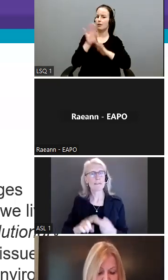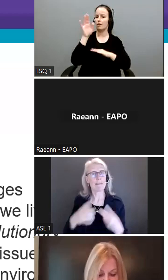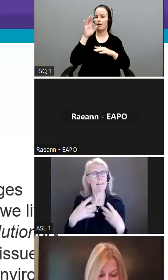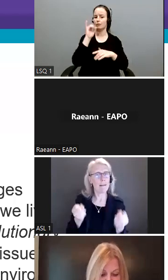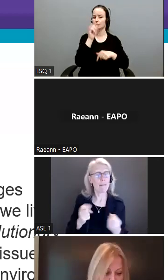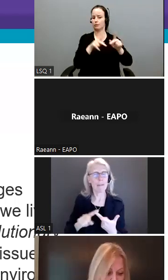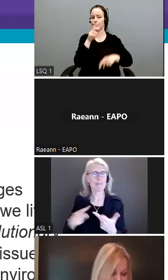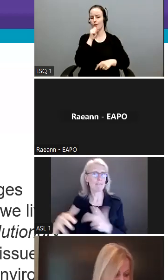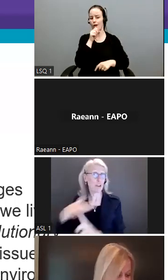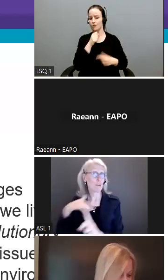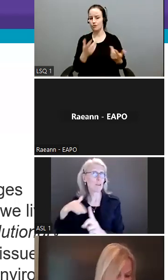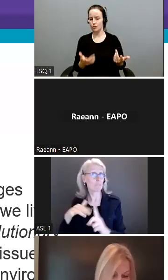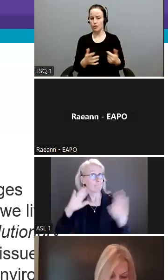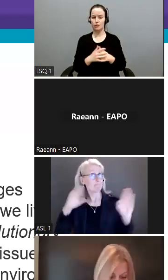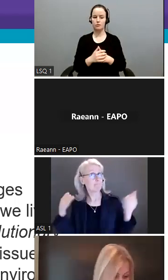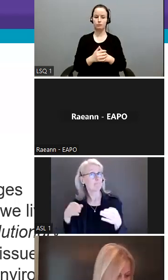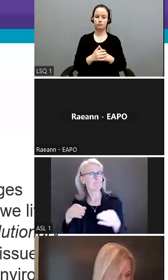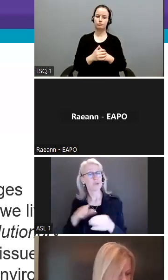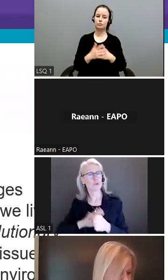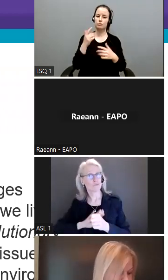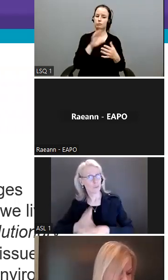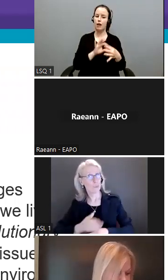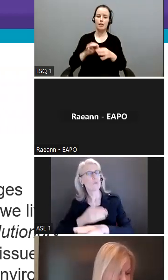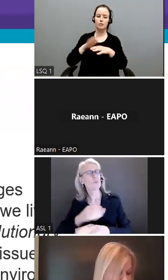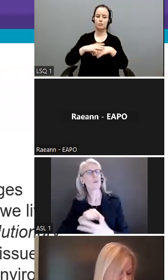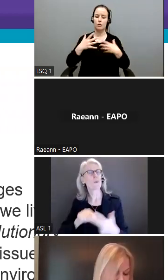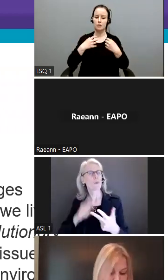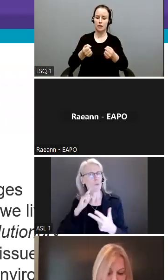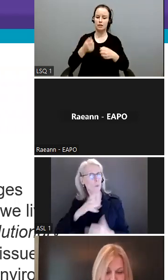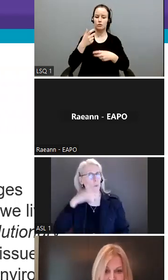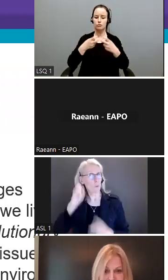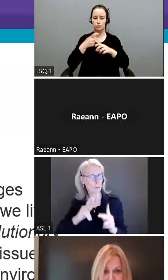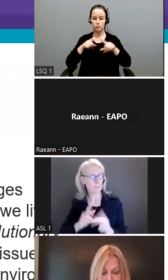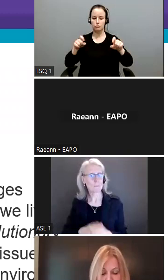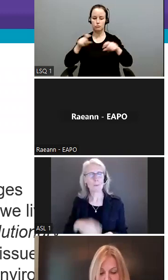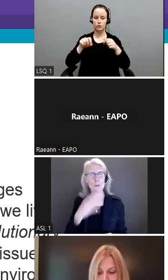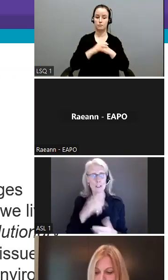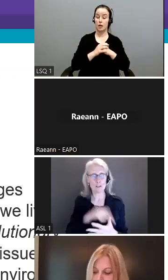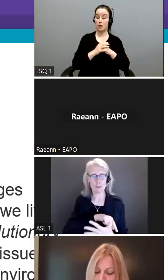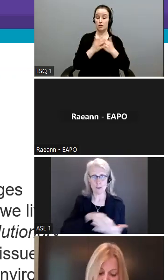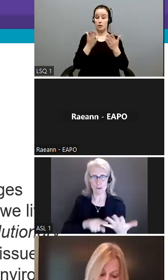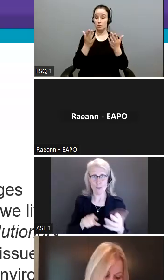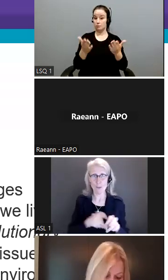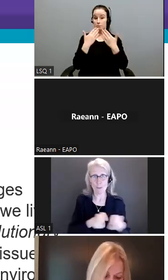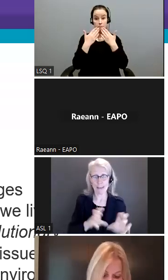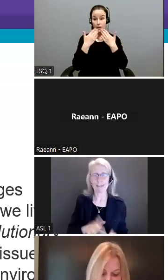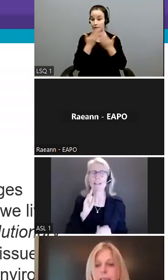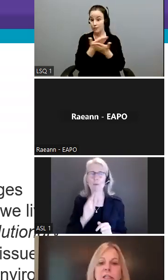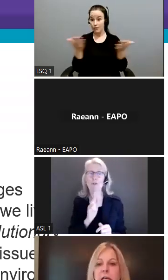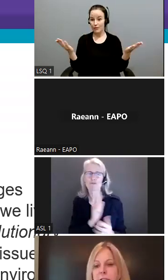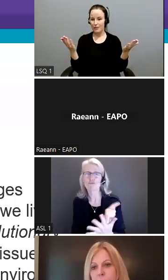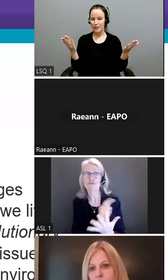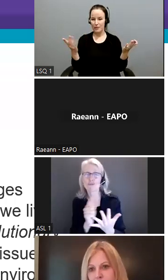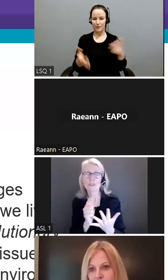environment. So thank you to all of those folks. We will be hearing from them in just a moment. I want to take just a